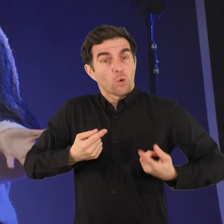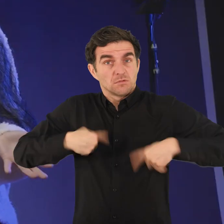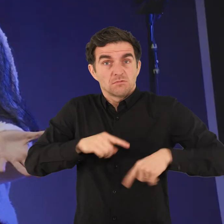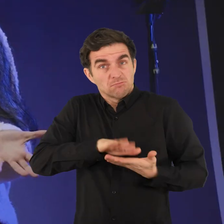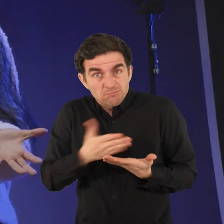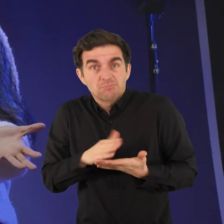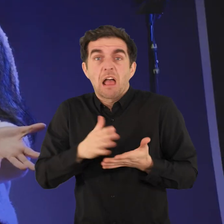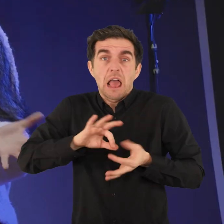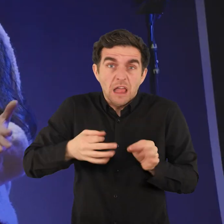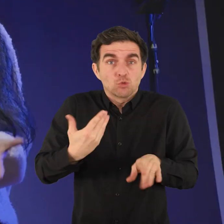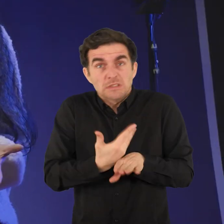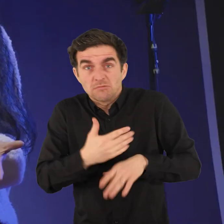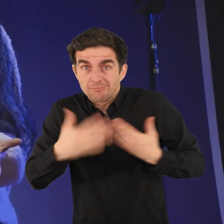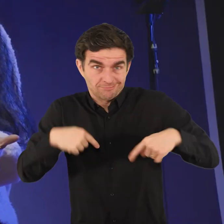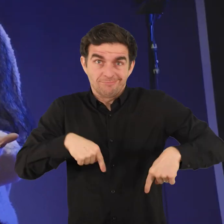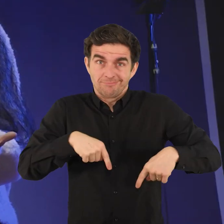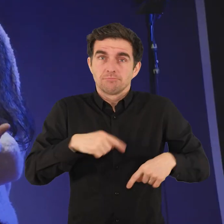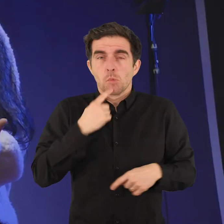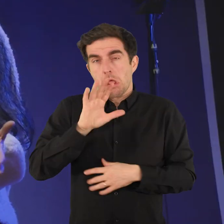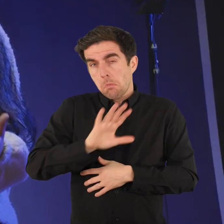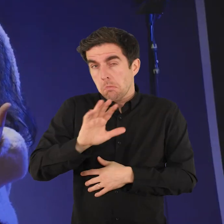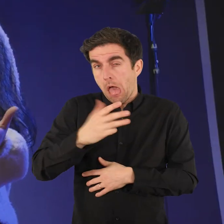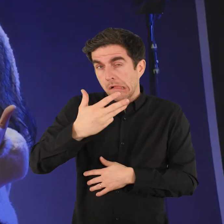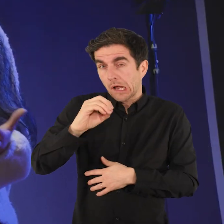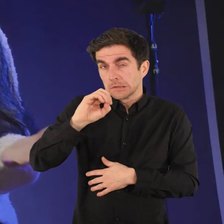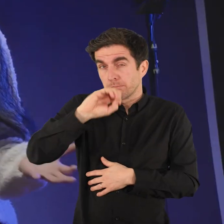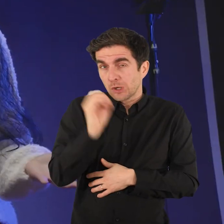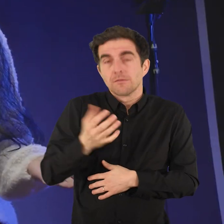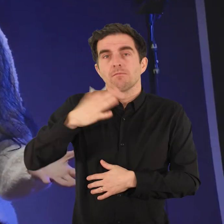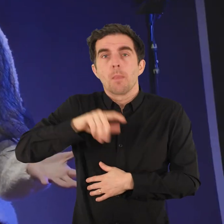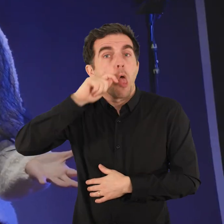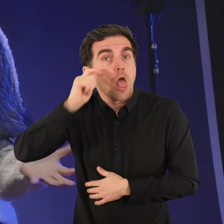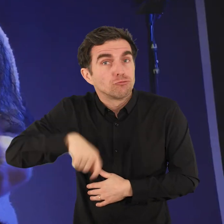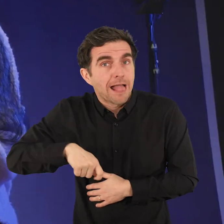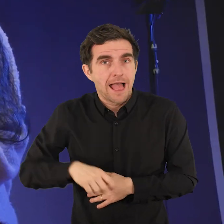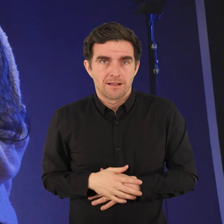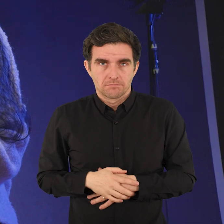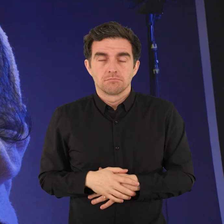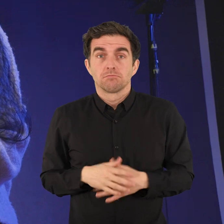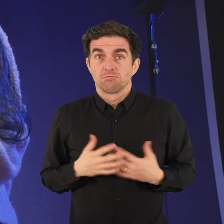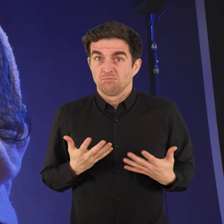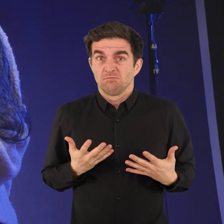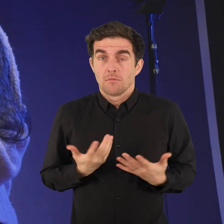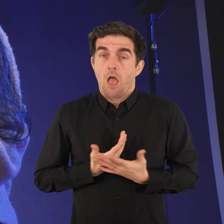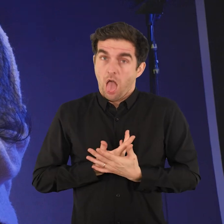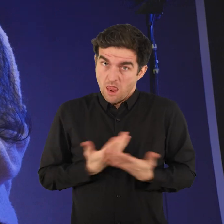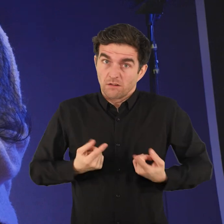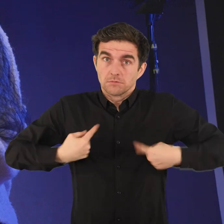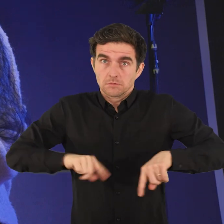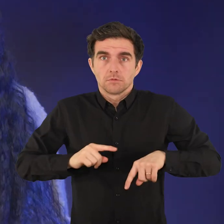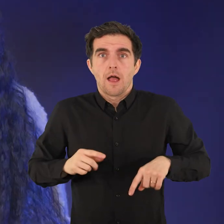Most of the linguists who work on Operation Interflex, I would say 90% they came from Ukraine directly. And